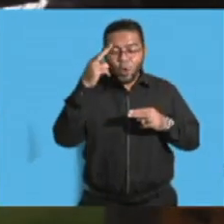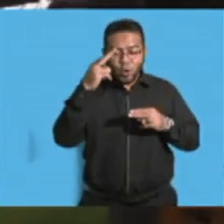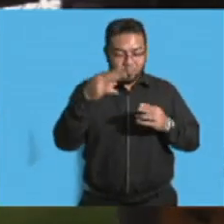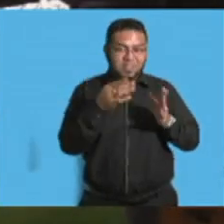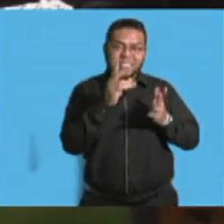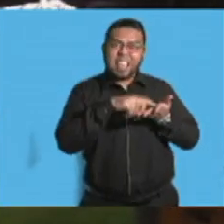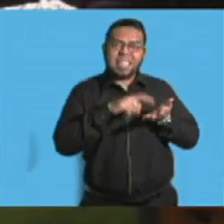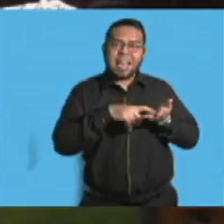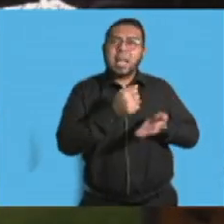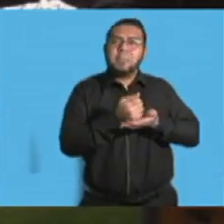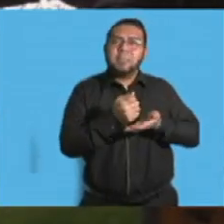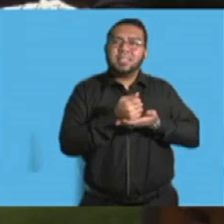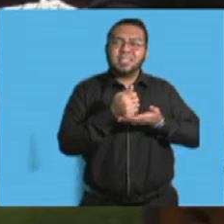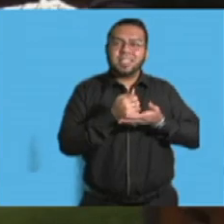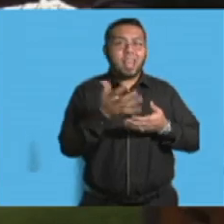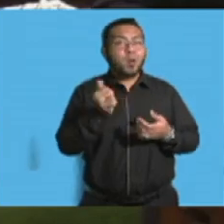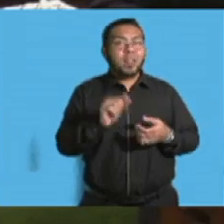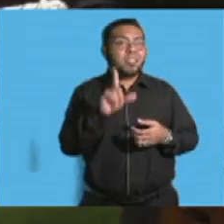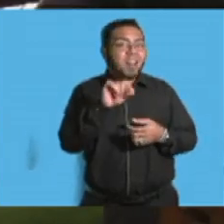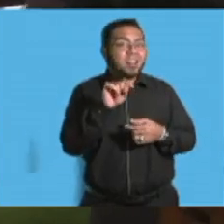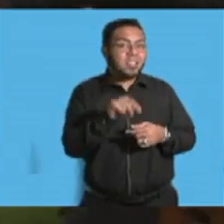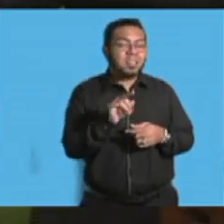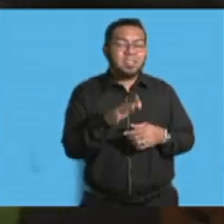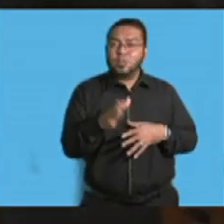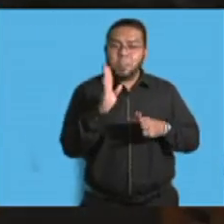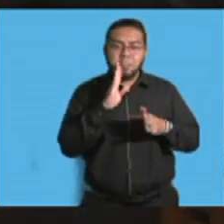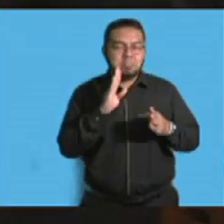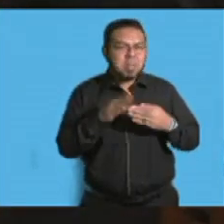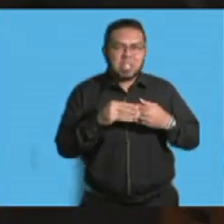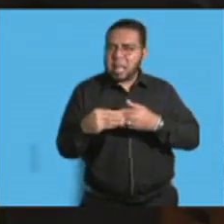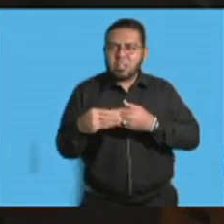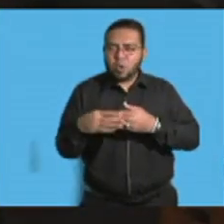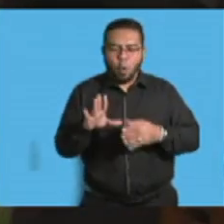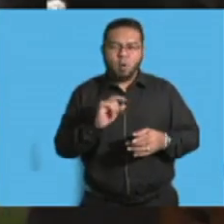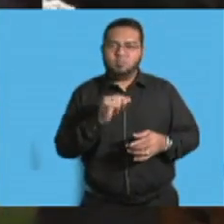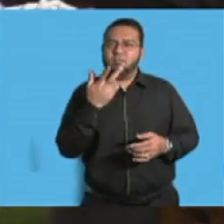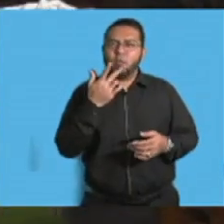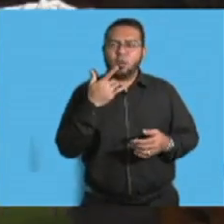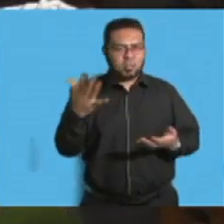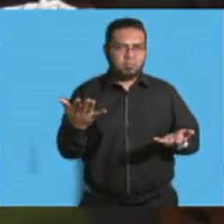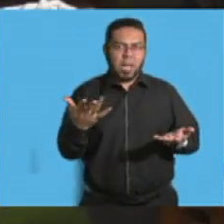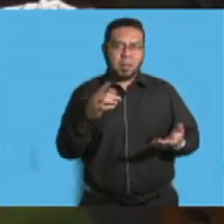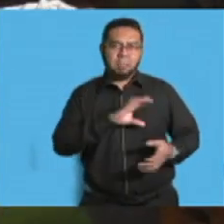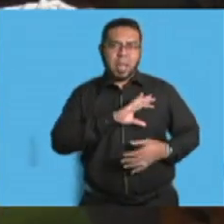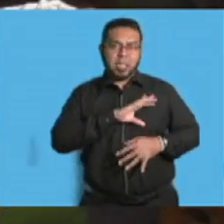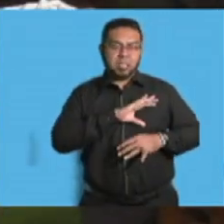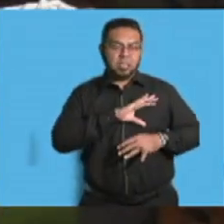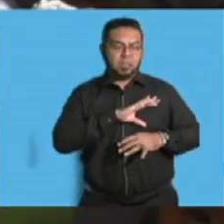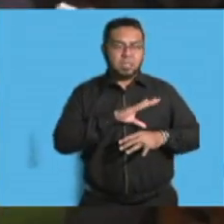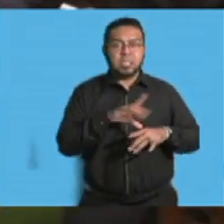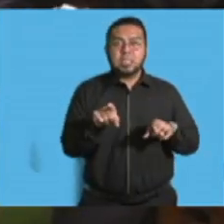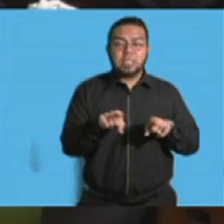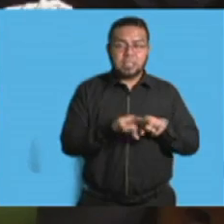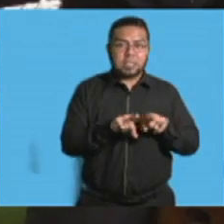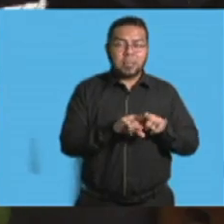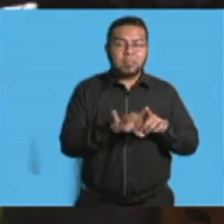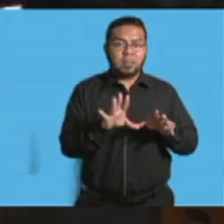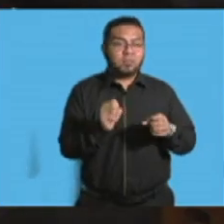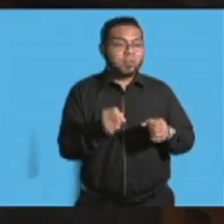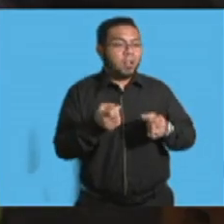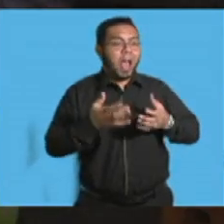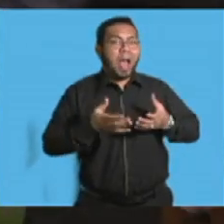isolation. And anyone that does that is actually trying to mislead or create false panic, as Honourable Minister Reddy highlighted, about